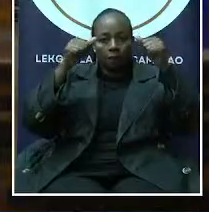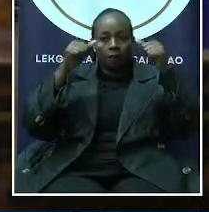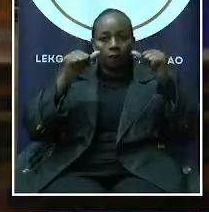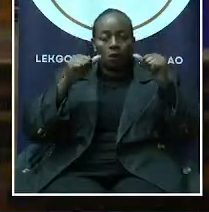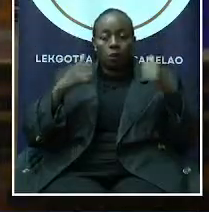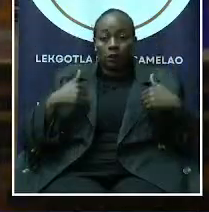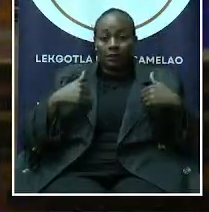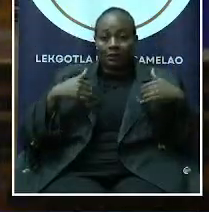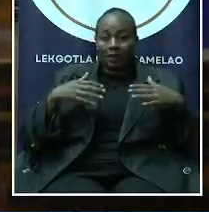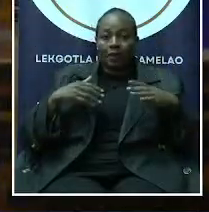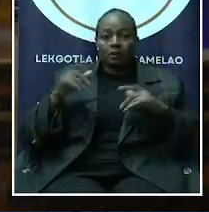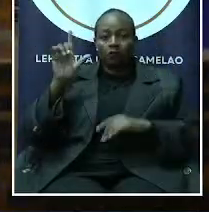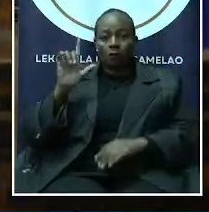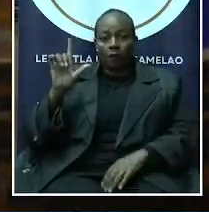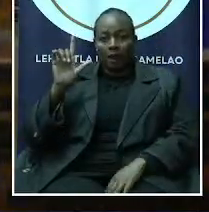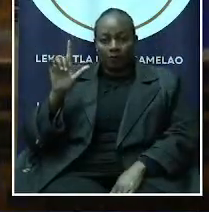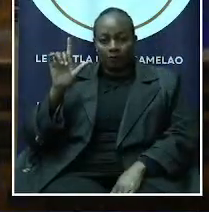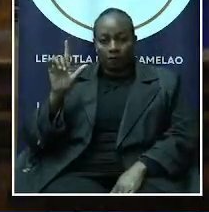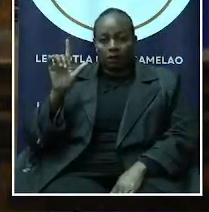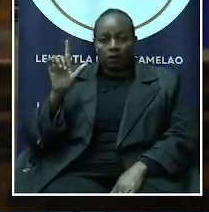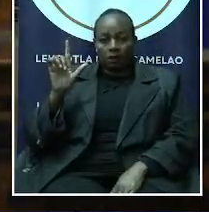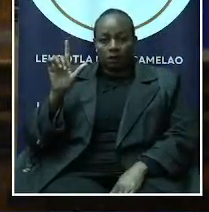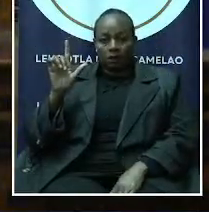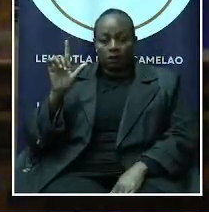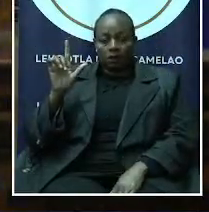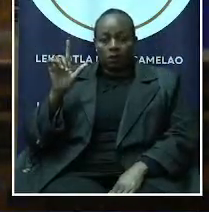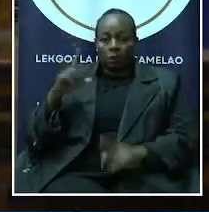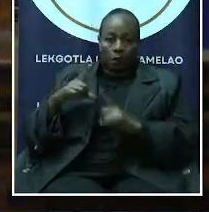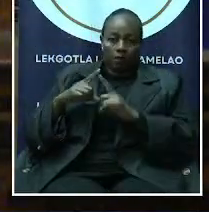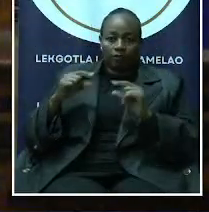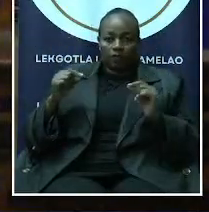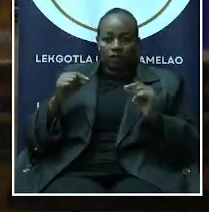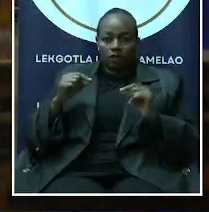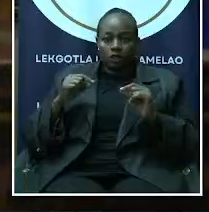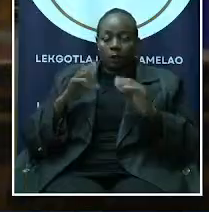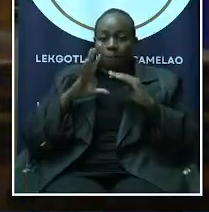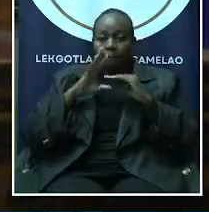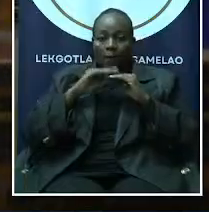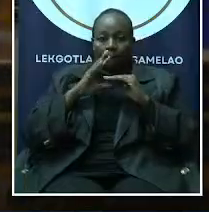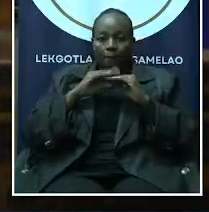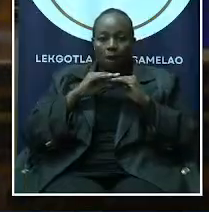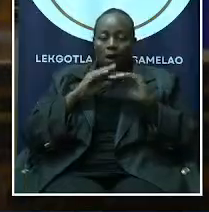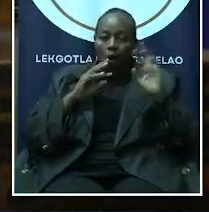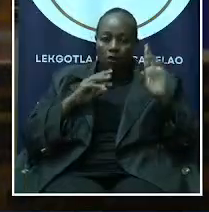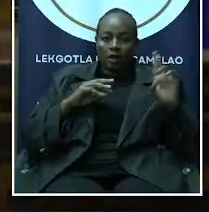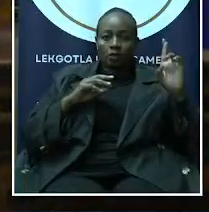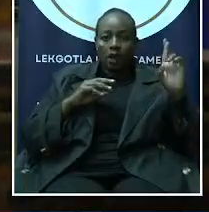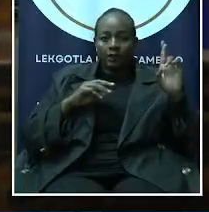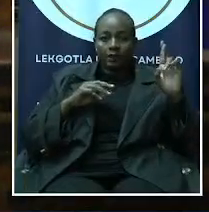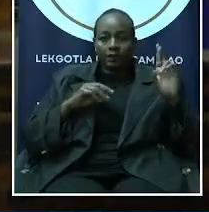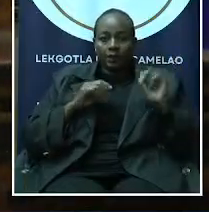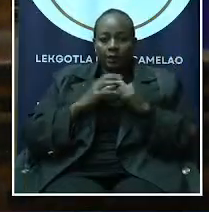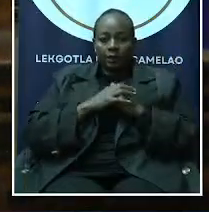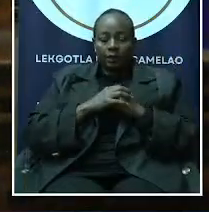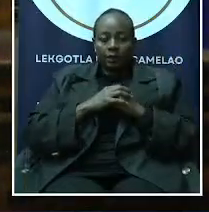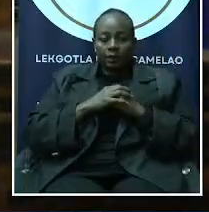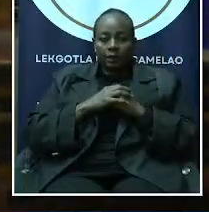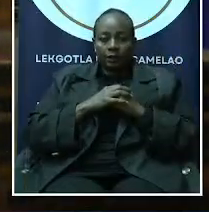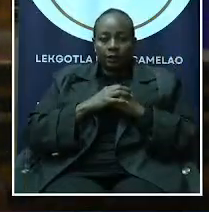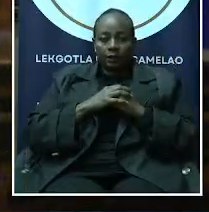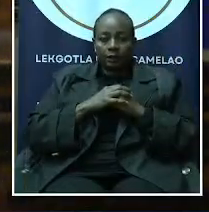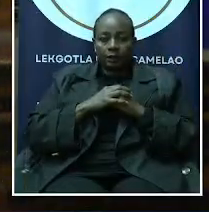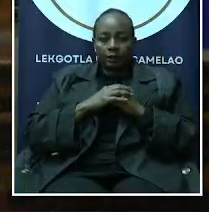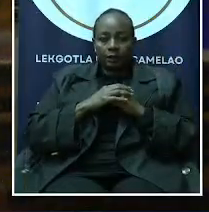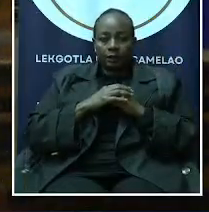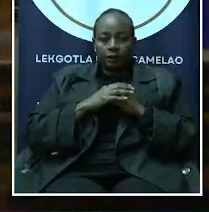honorable member from the left. We will conclude with honorable member on the right. Are there any other